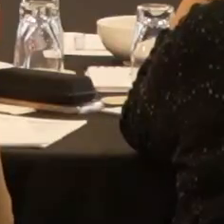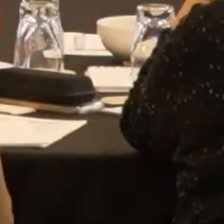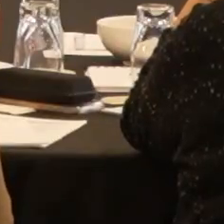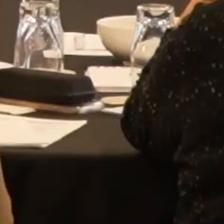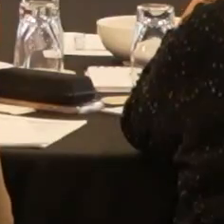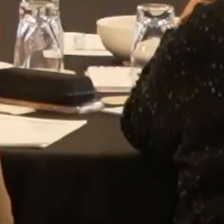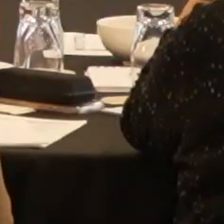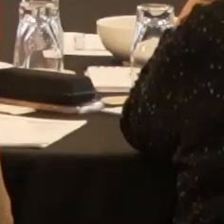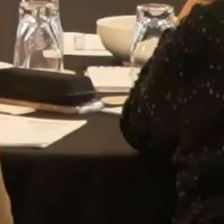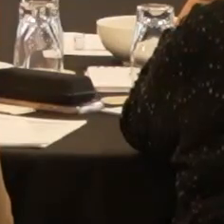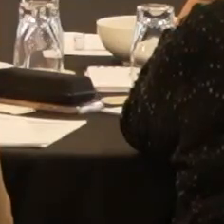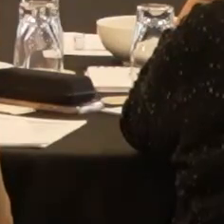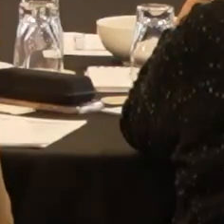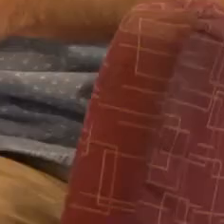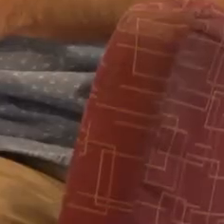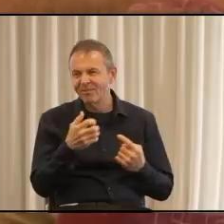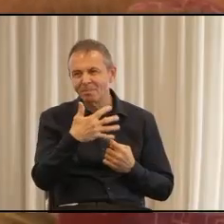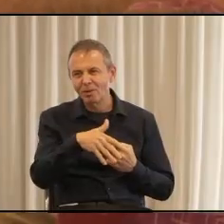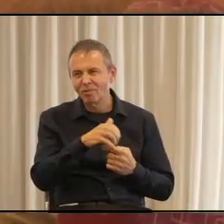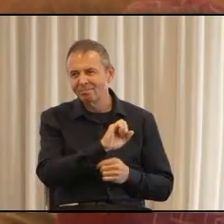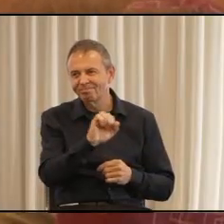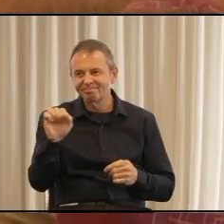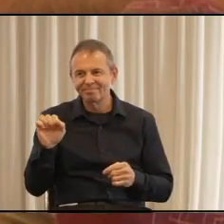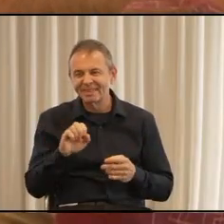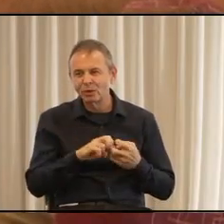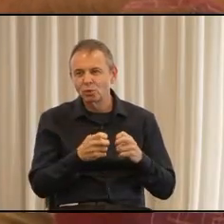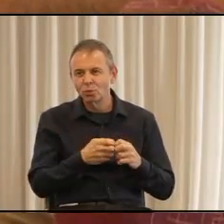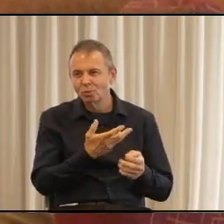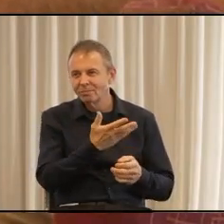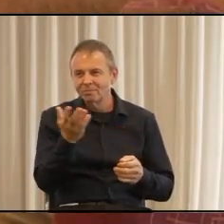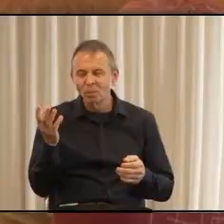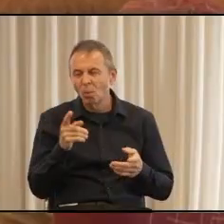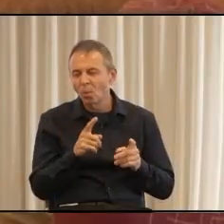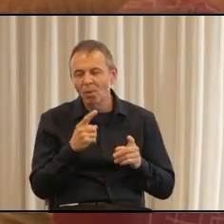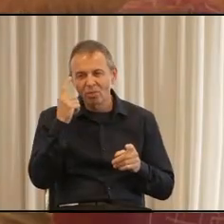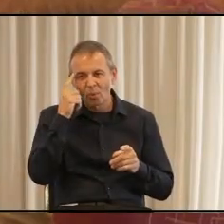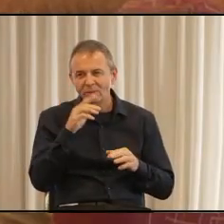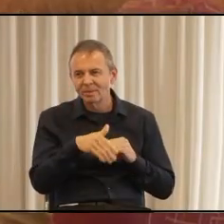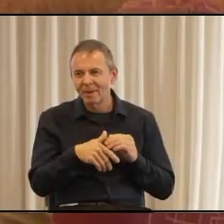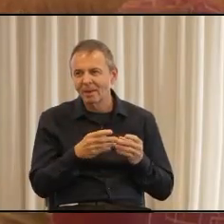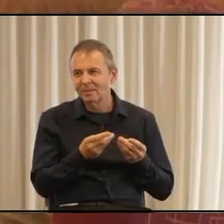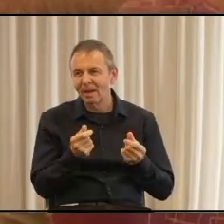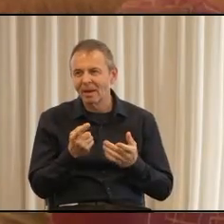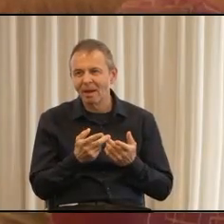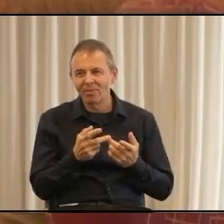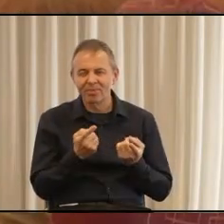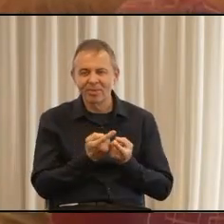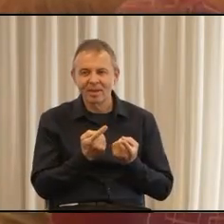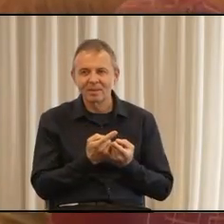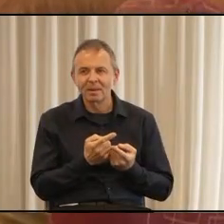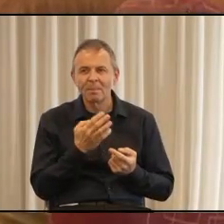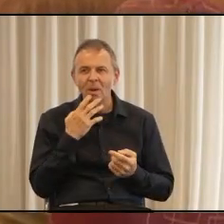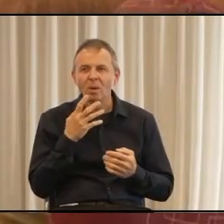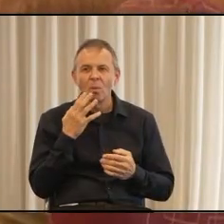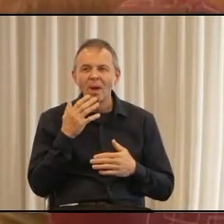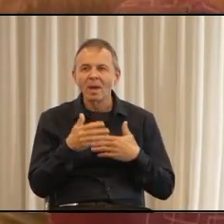thing is, they've got their own things going on in their own lives. It's not necessarily they're ignoring her, it's just that they're preoccupied with something else. But once you've been there long